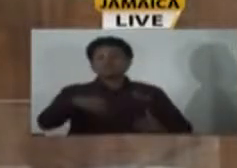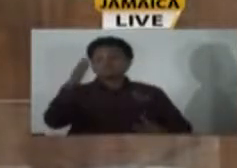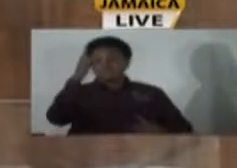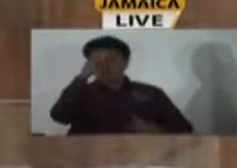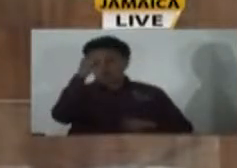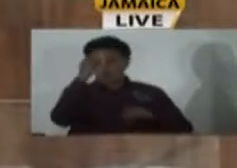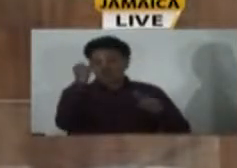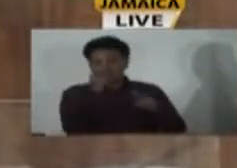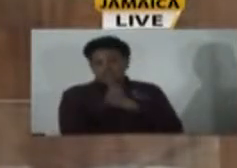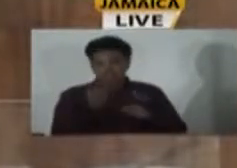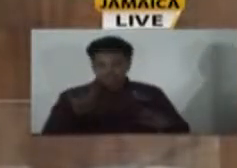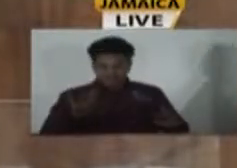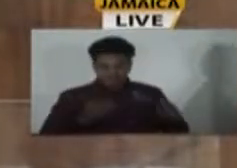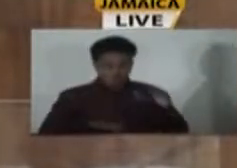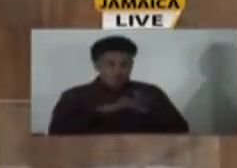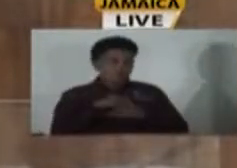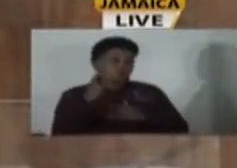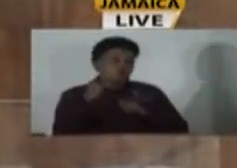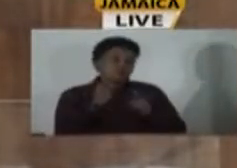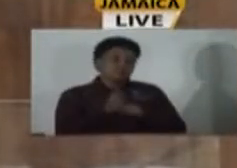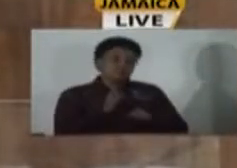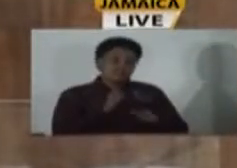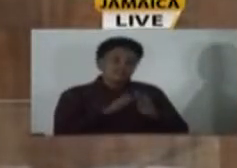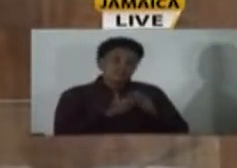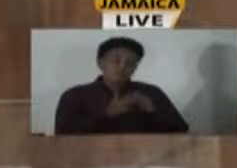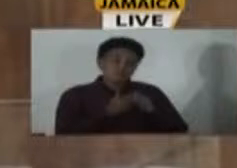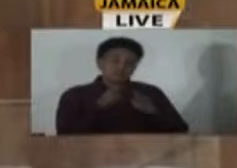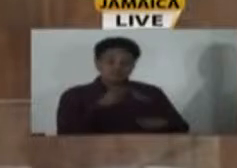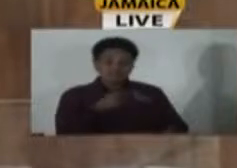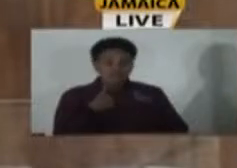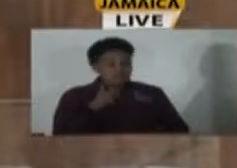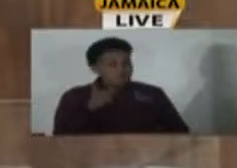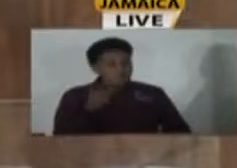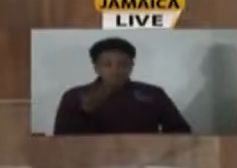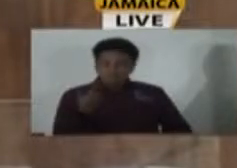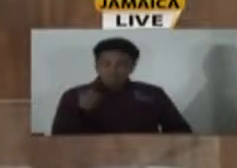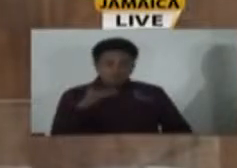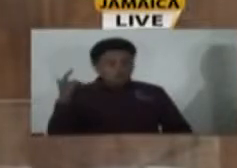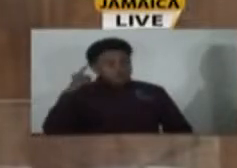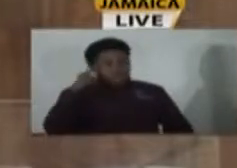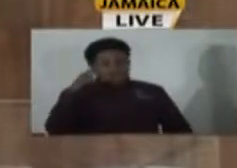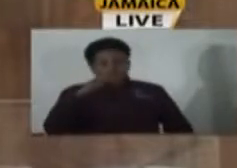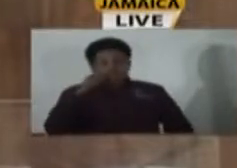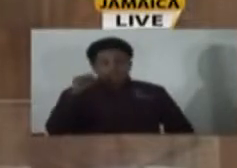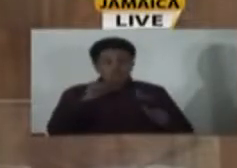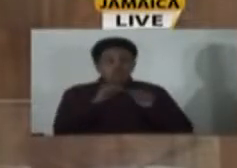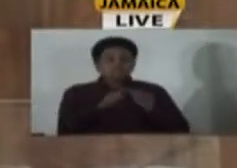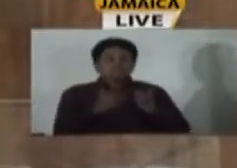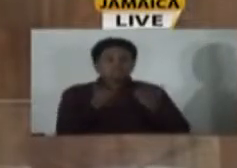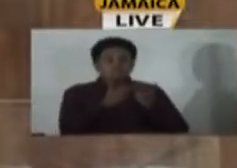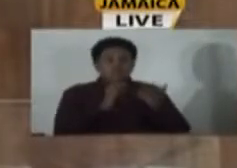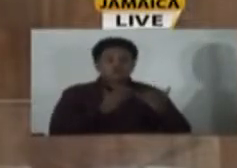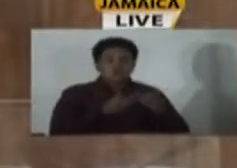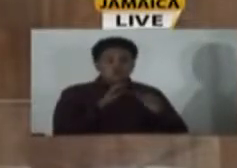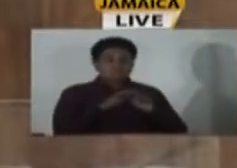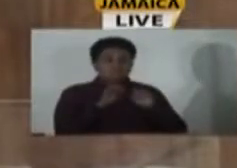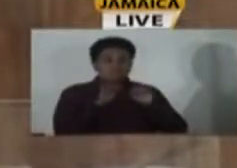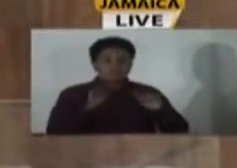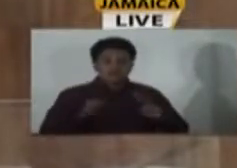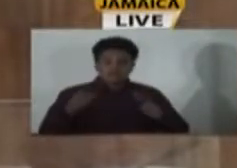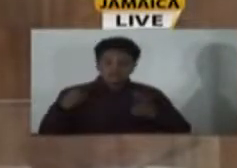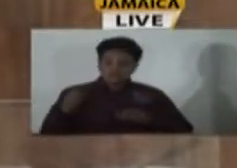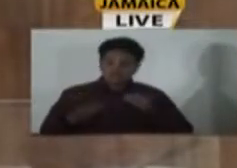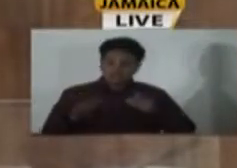year. I have a problem with that, Madam Speaker. I don't think that is consistent with our traditions